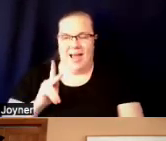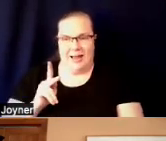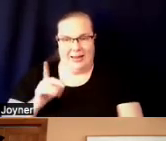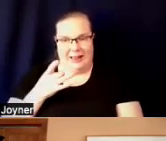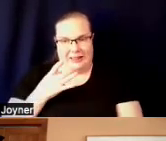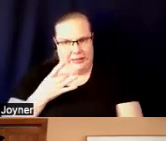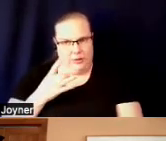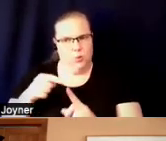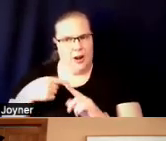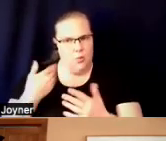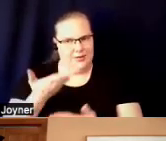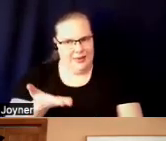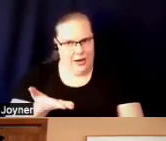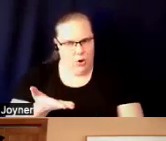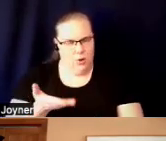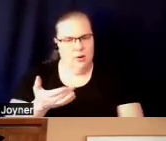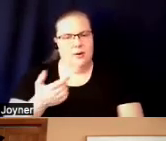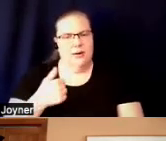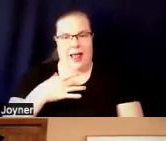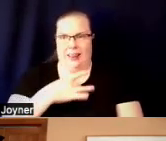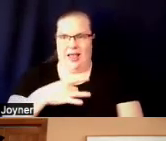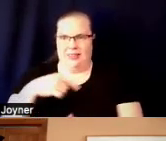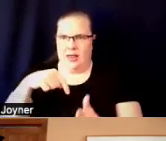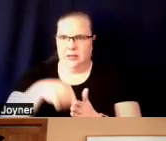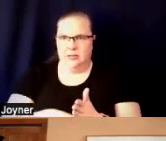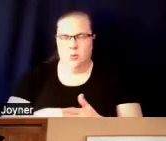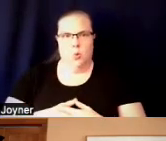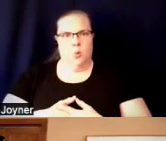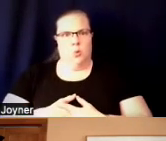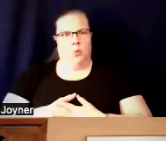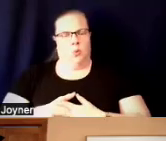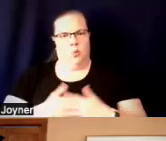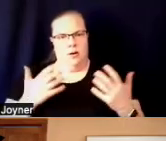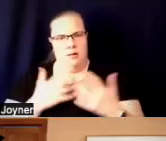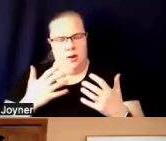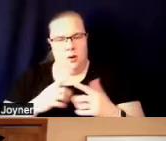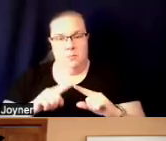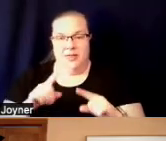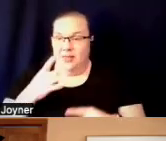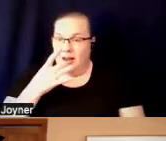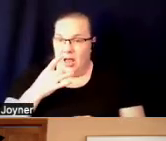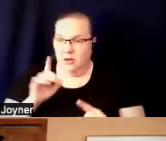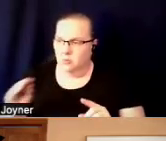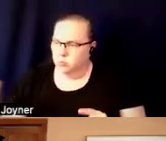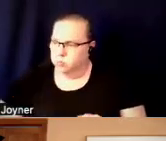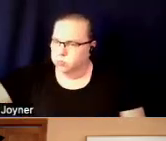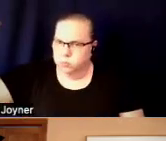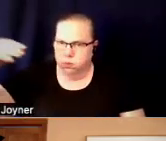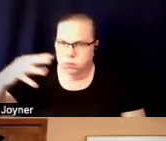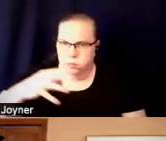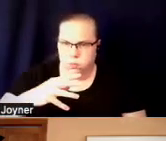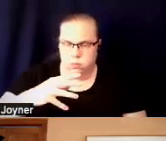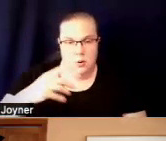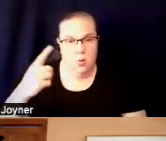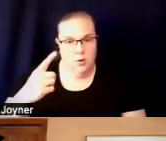there, and I just liked that intensity. But I know like the light shooting up one side, I guess to the right, Uh-huh.